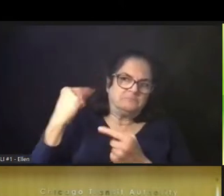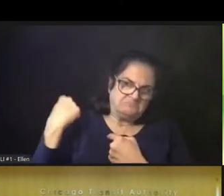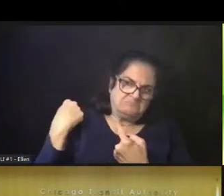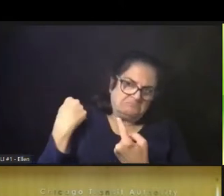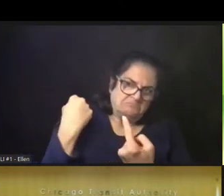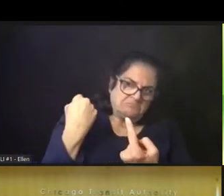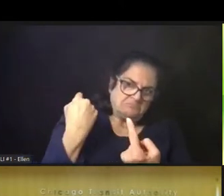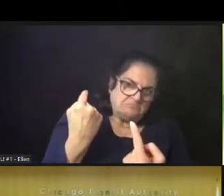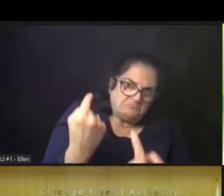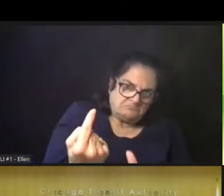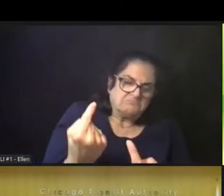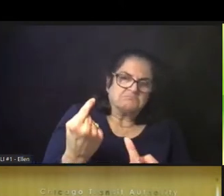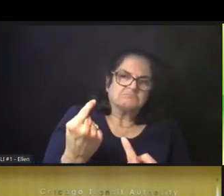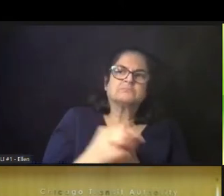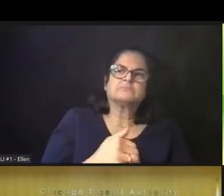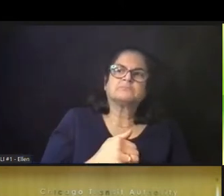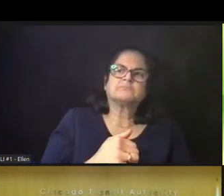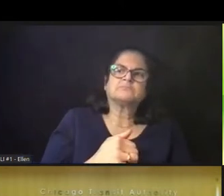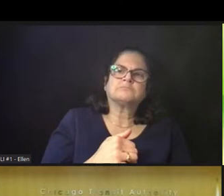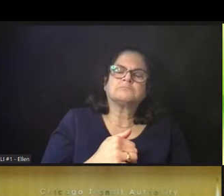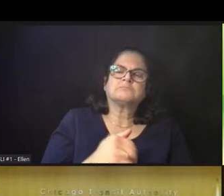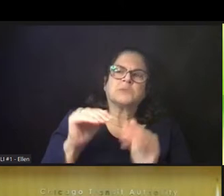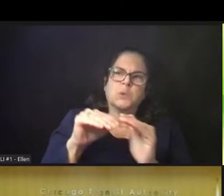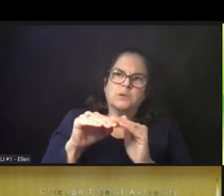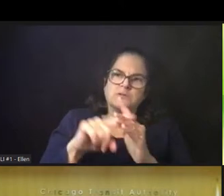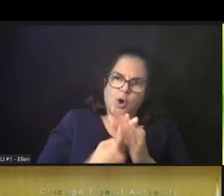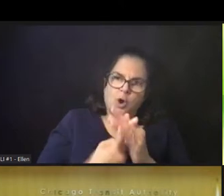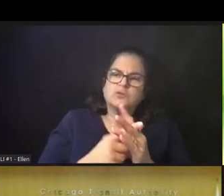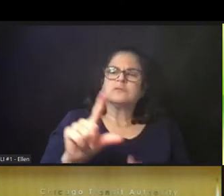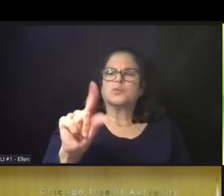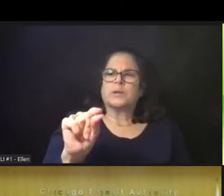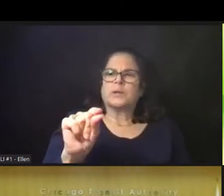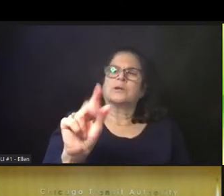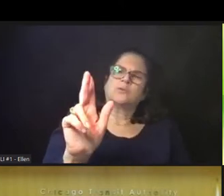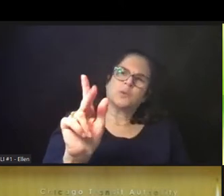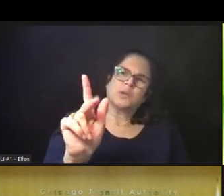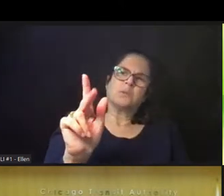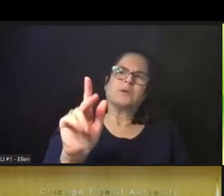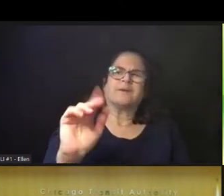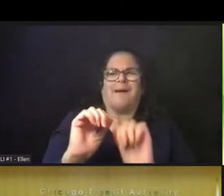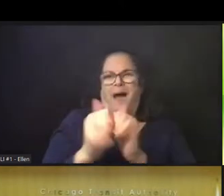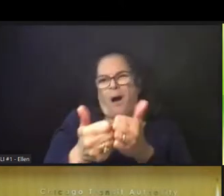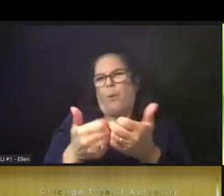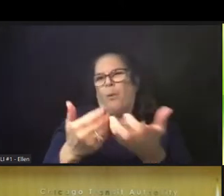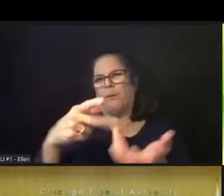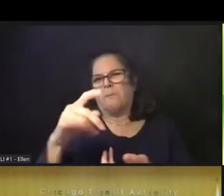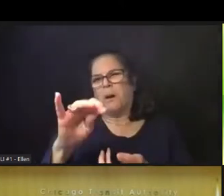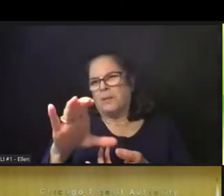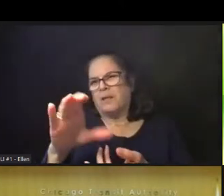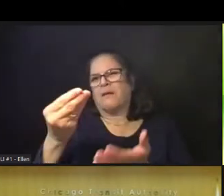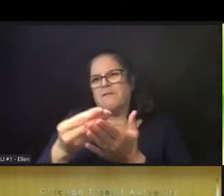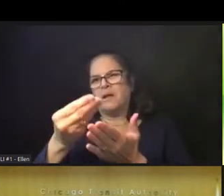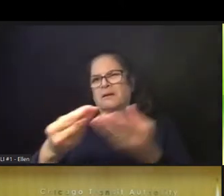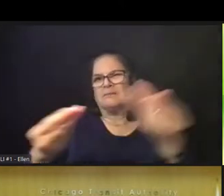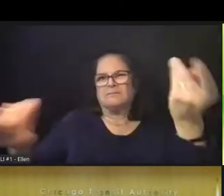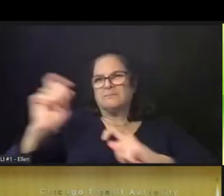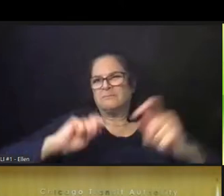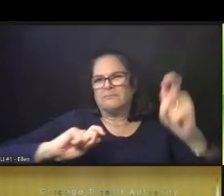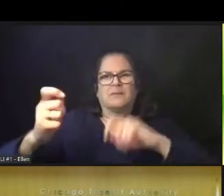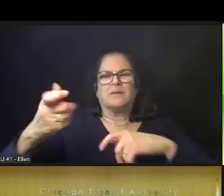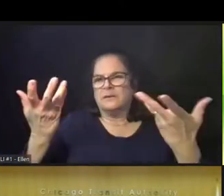that extends into 2023 because of the way that public funding comes in, we expect to, again, have